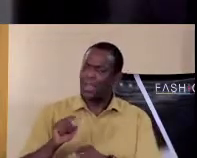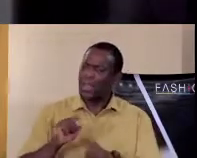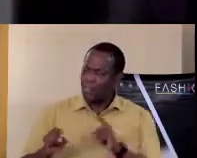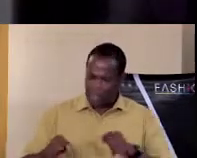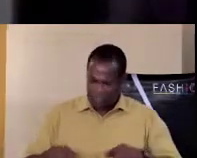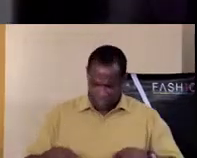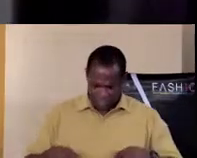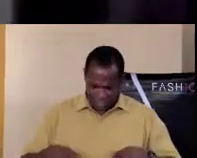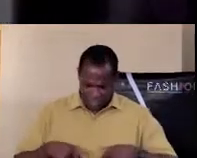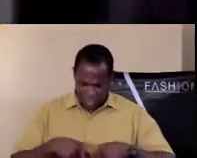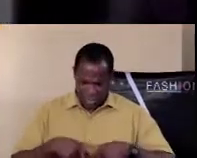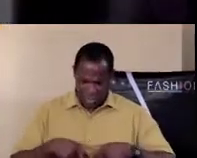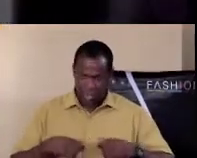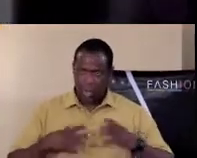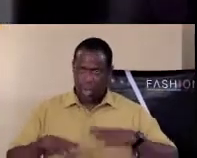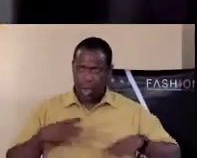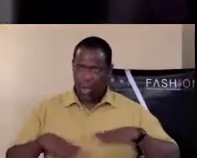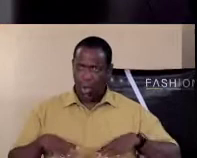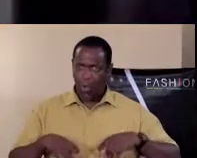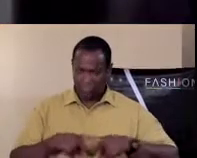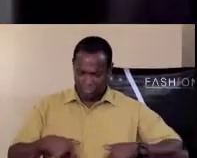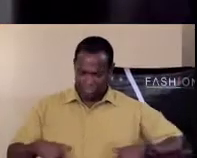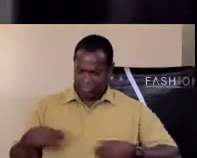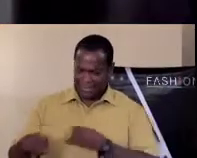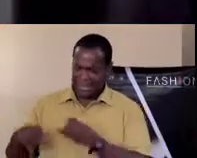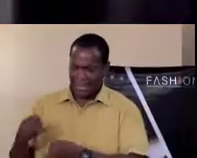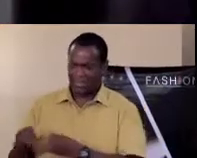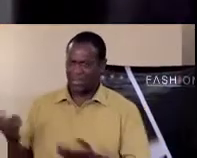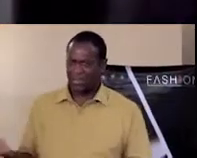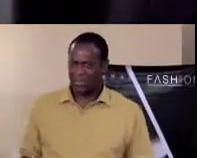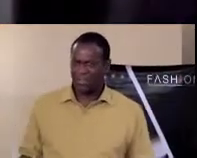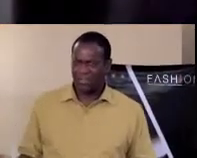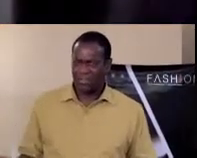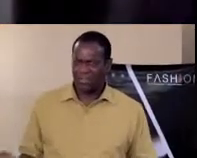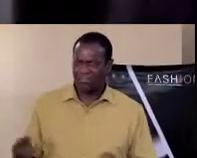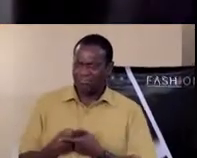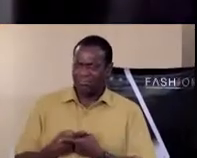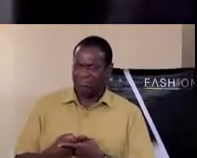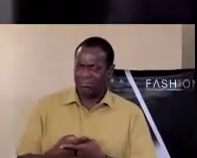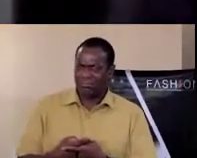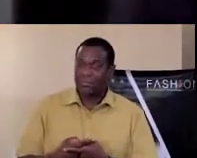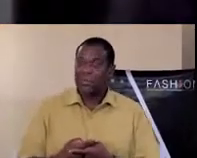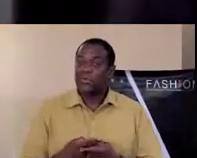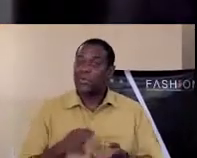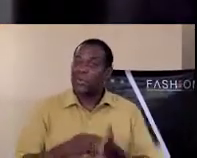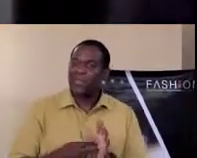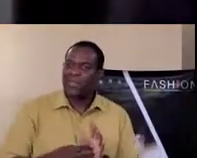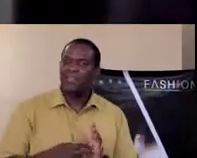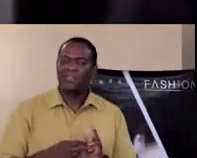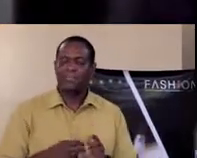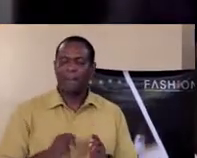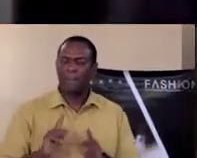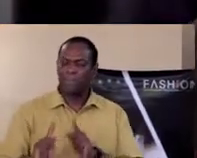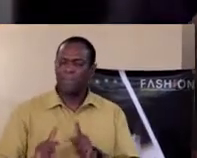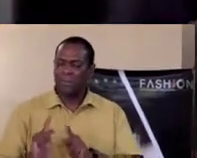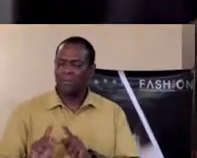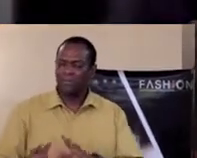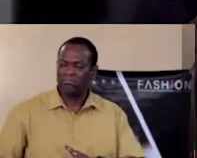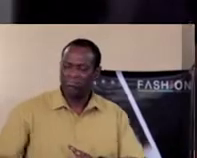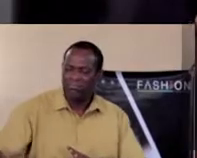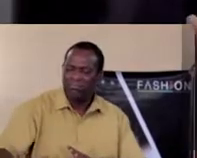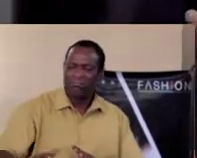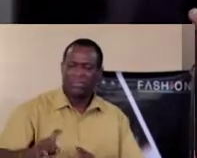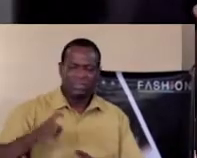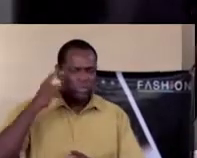designers. You know? And what you support is so far removed, even in the texture of